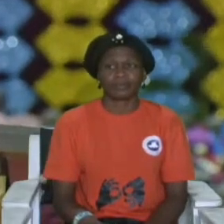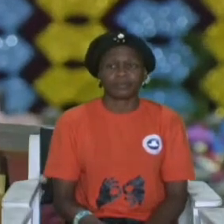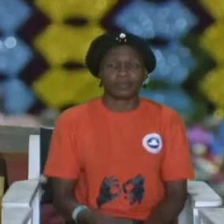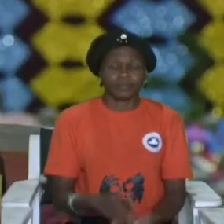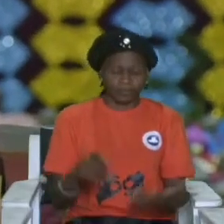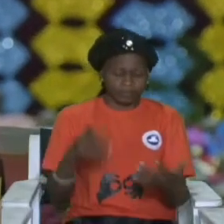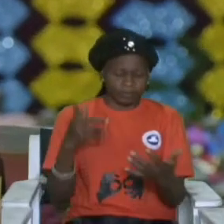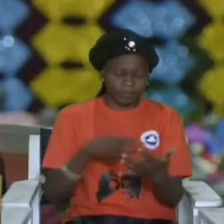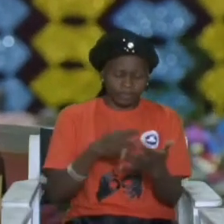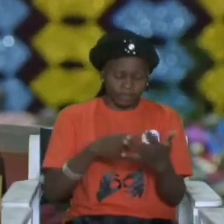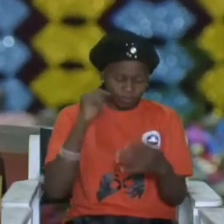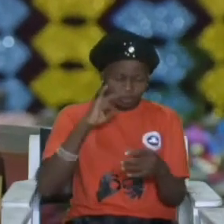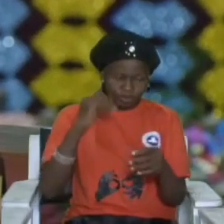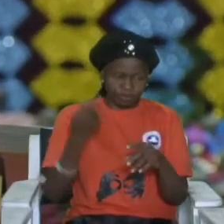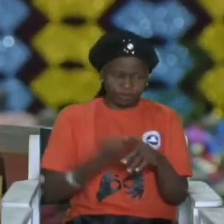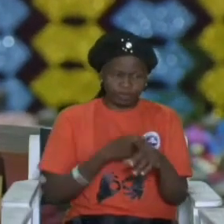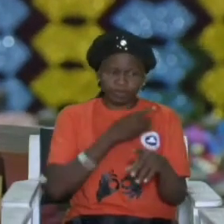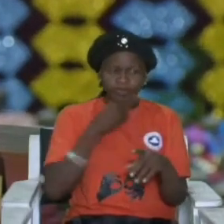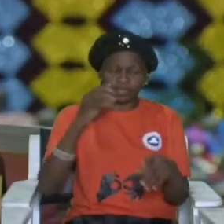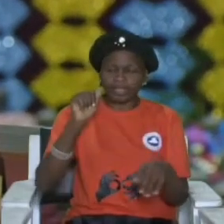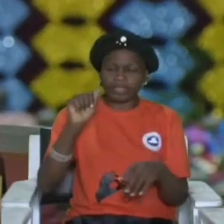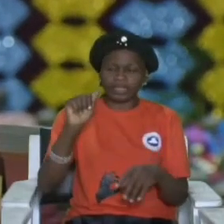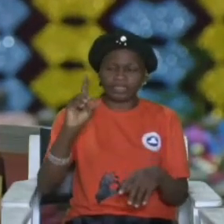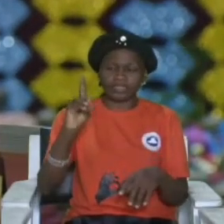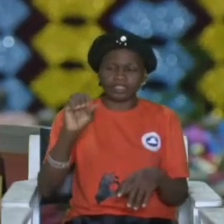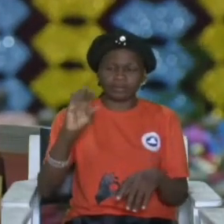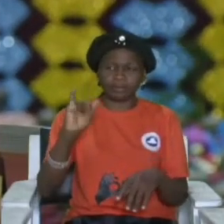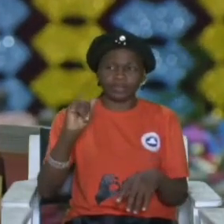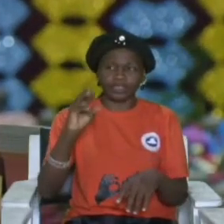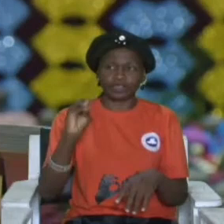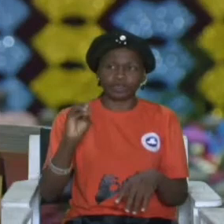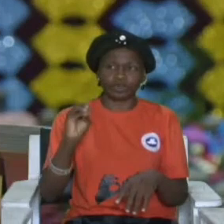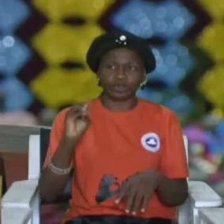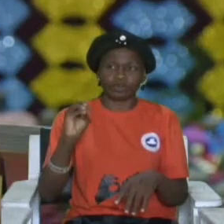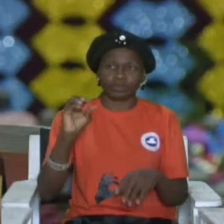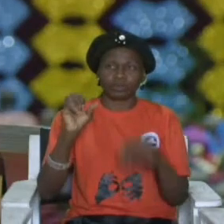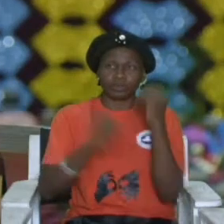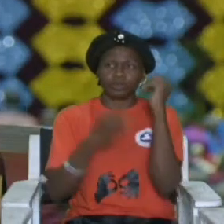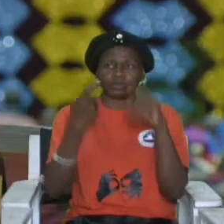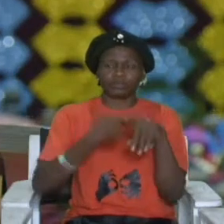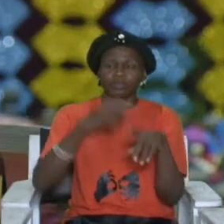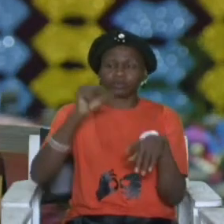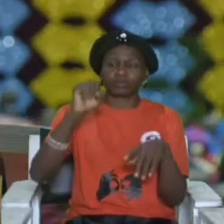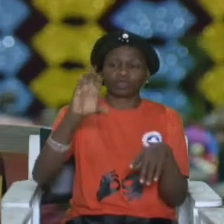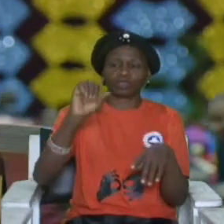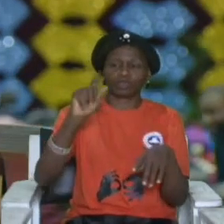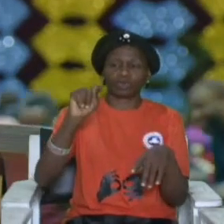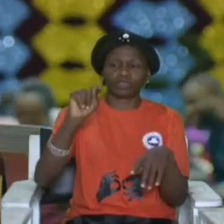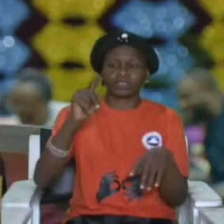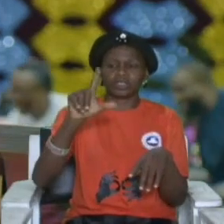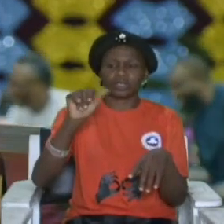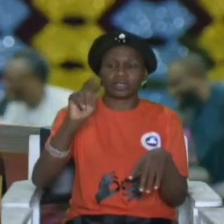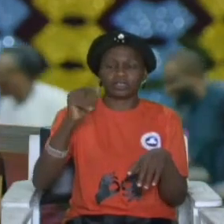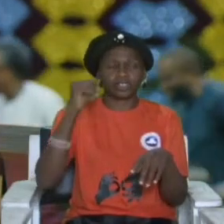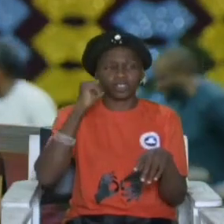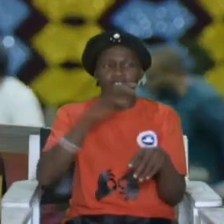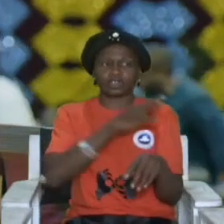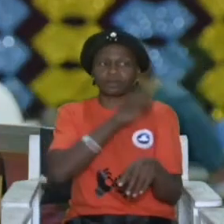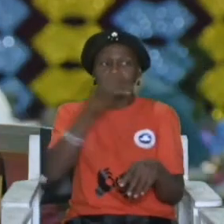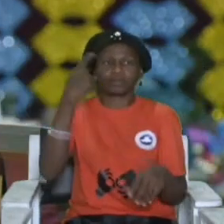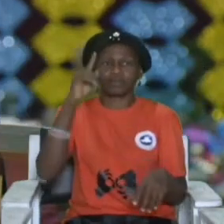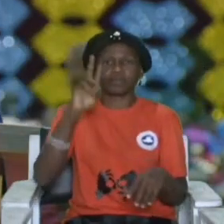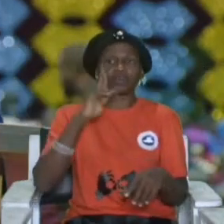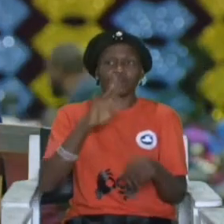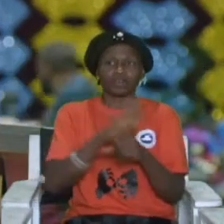This testimony is from Deaconess Adebayo Adesua Sarah from Scotland. She applied for a